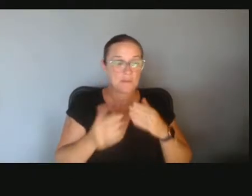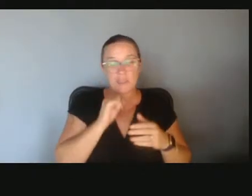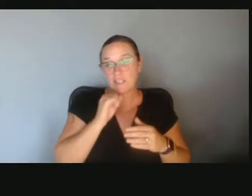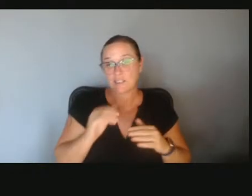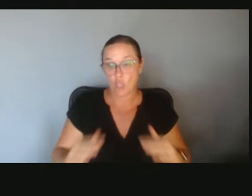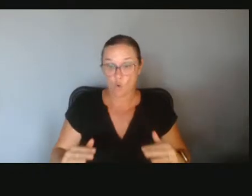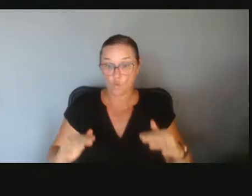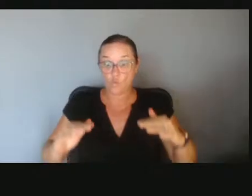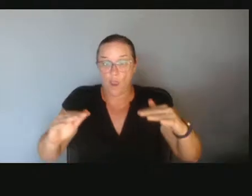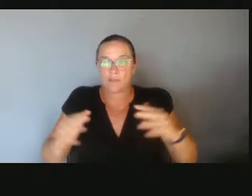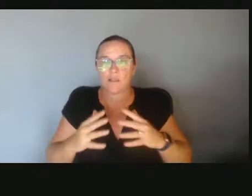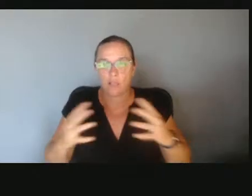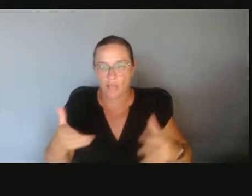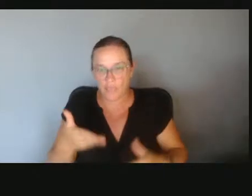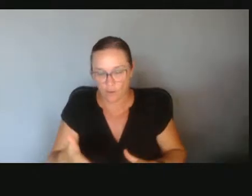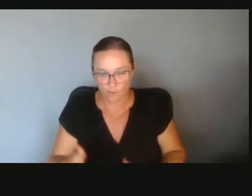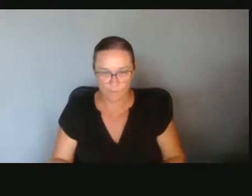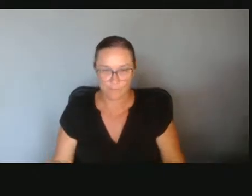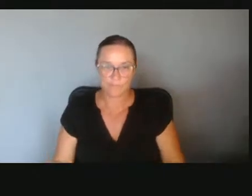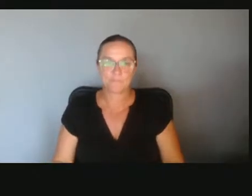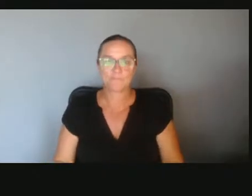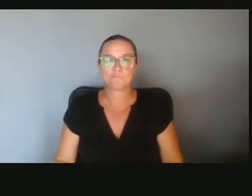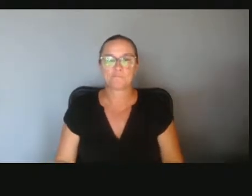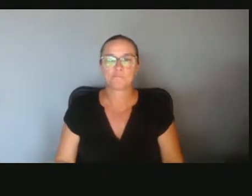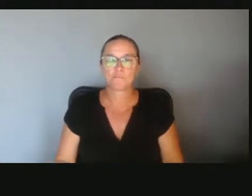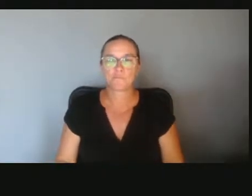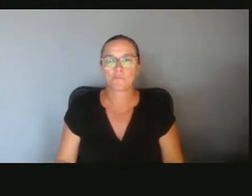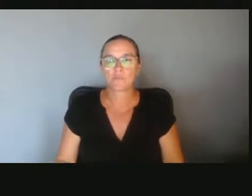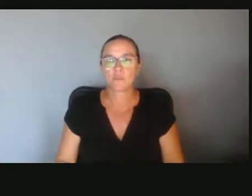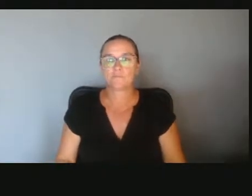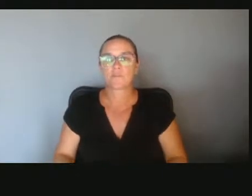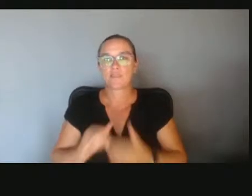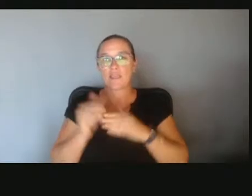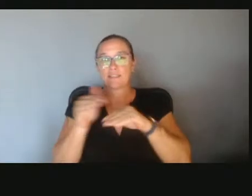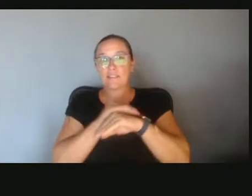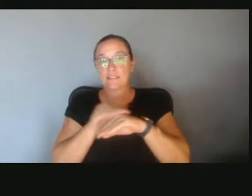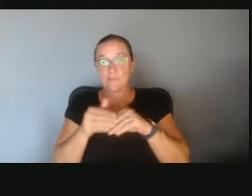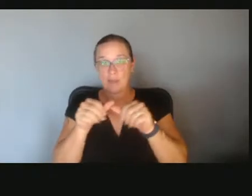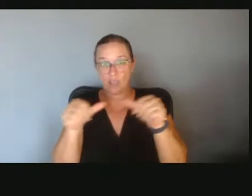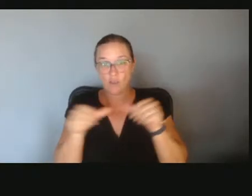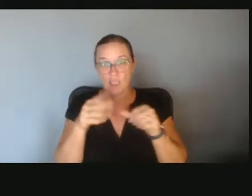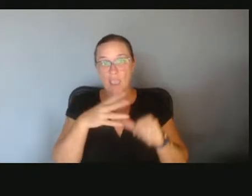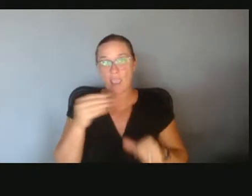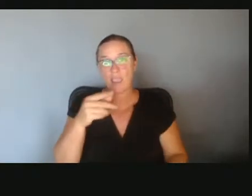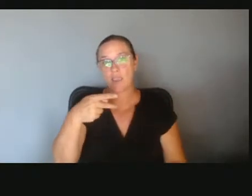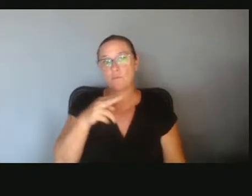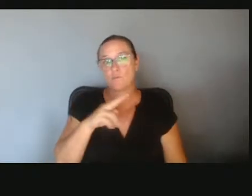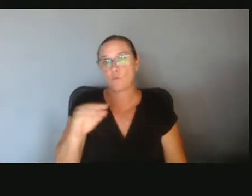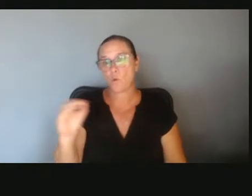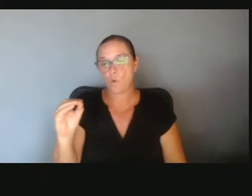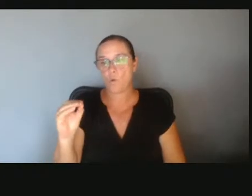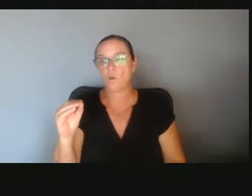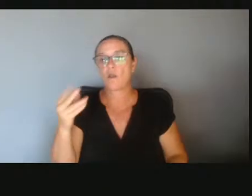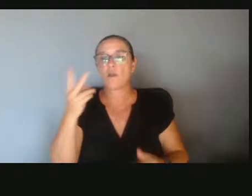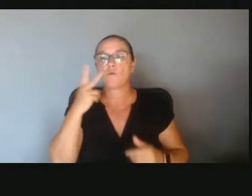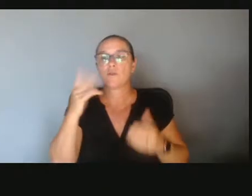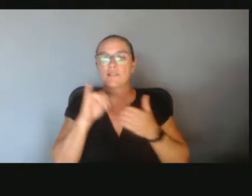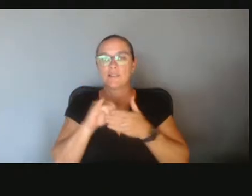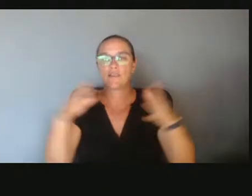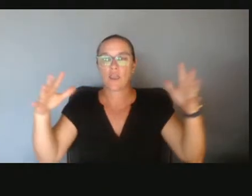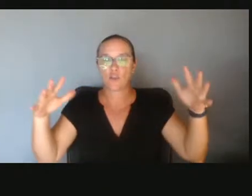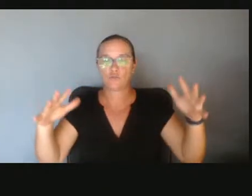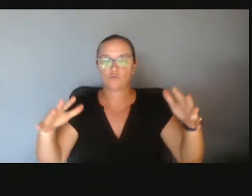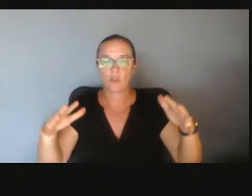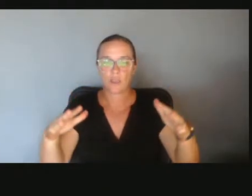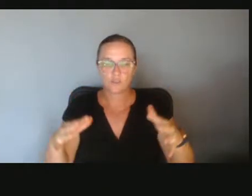there. So that's the summit area. And at Pu'u'o, we see this contraction with no real change